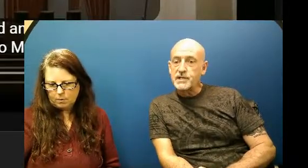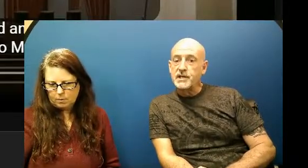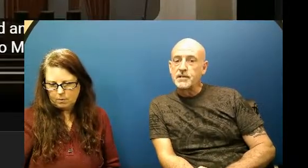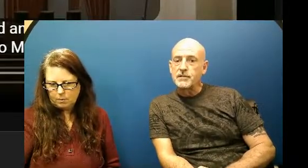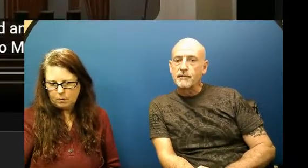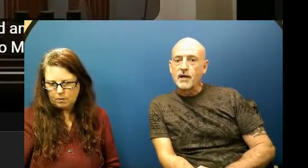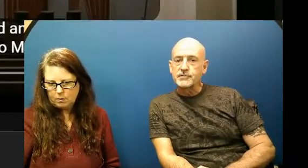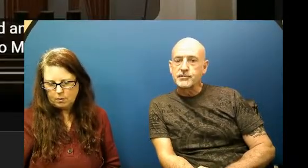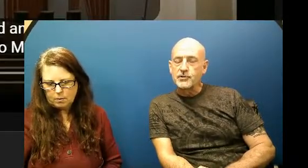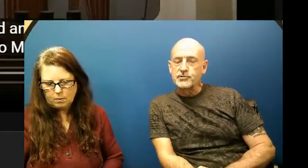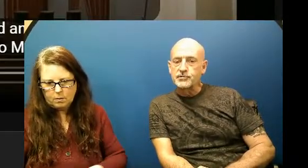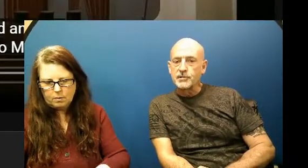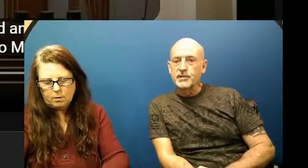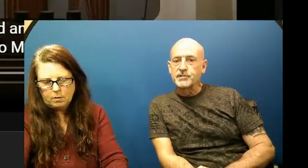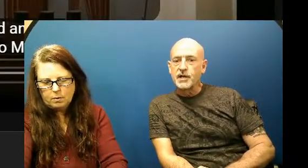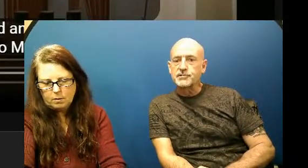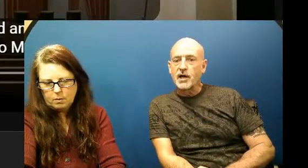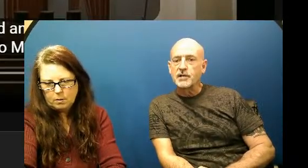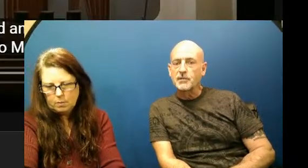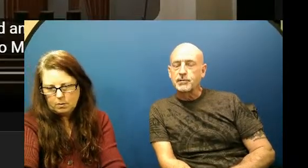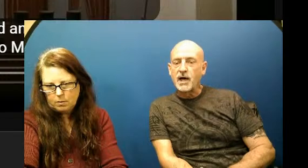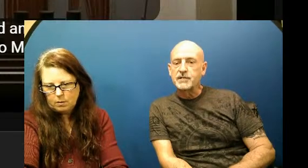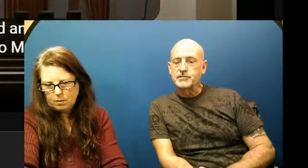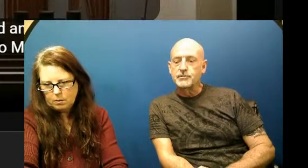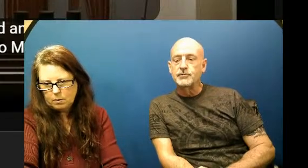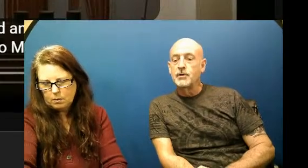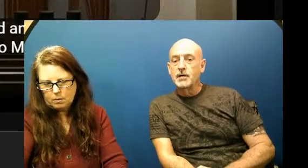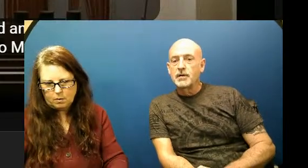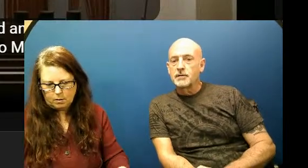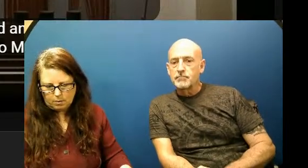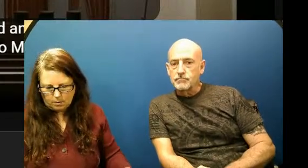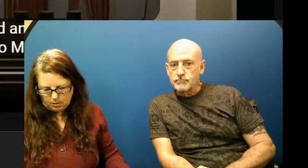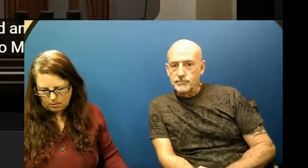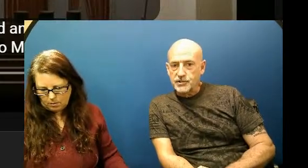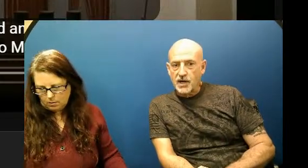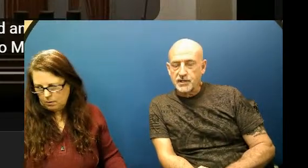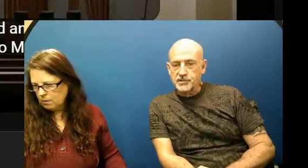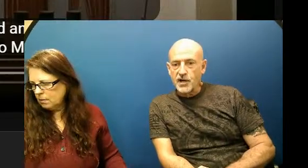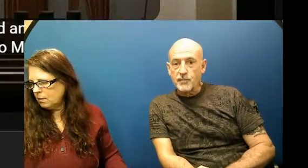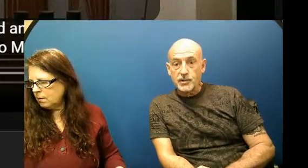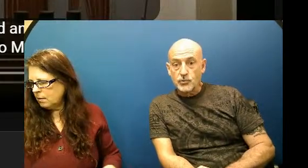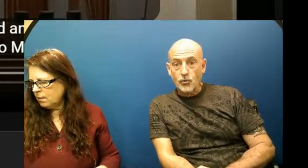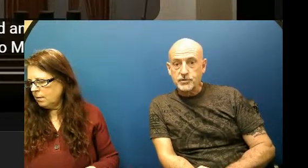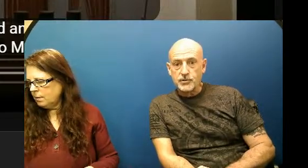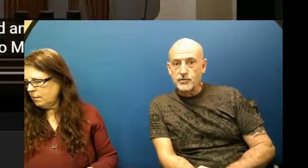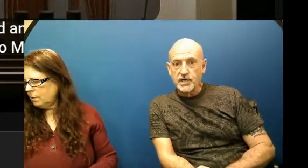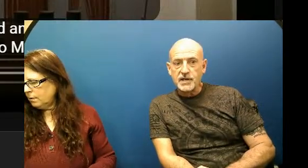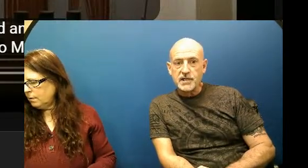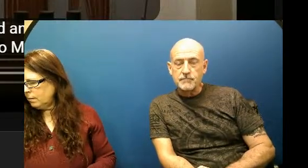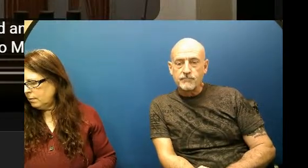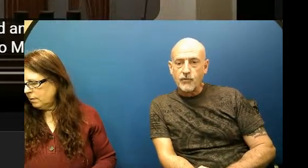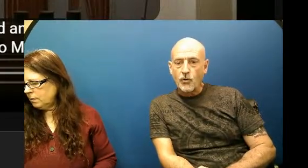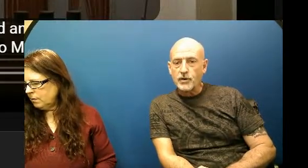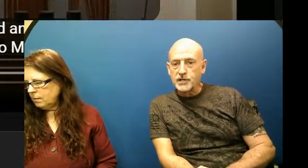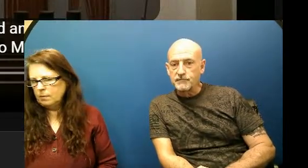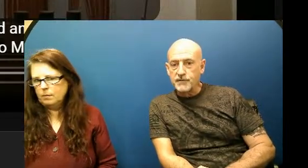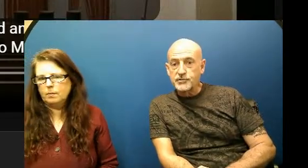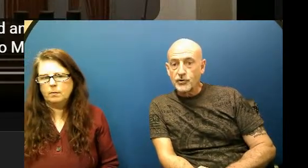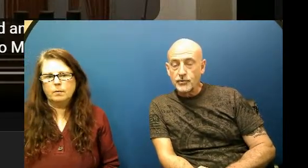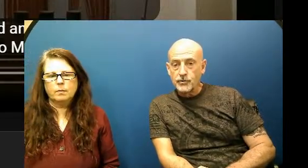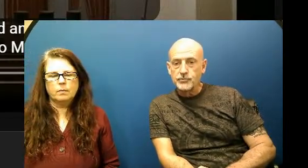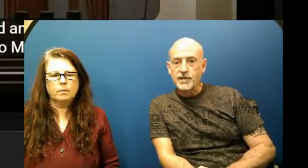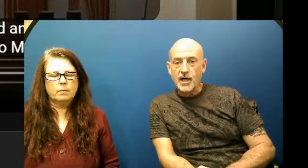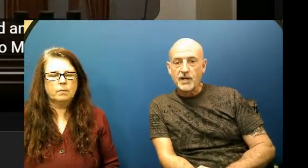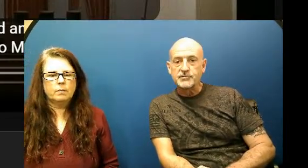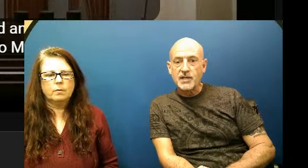among many, the Constitution simply does not apply to the Chinese government, nor to any foreign